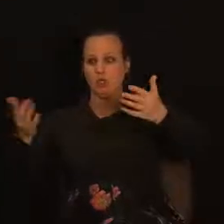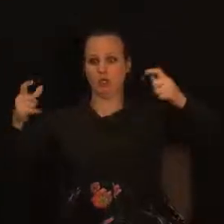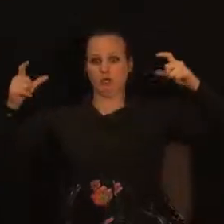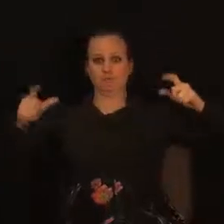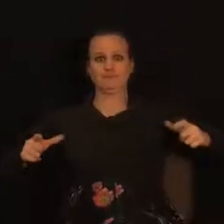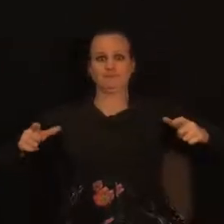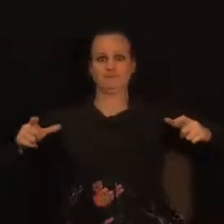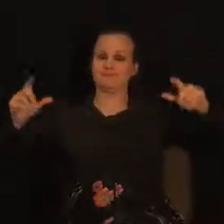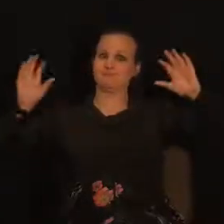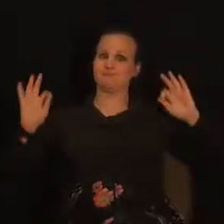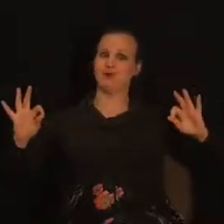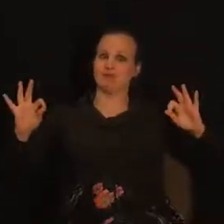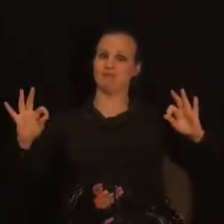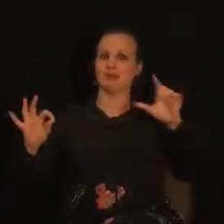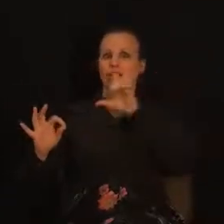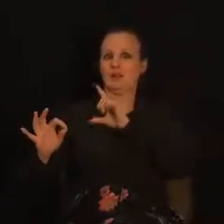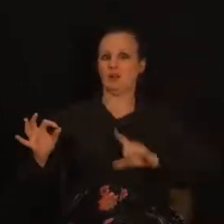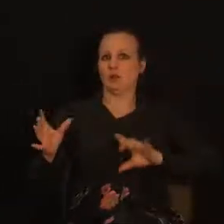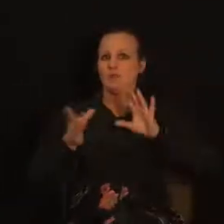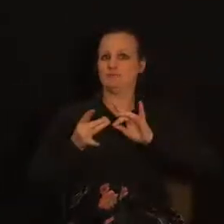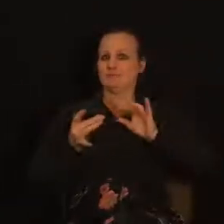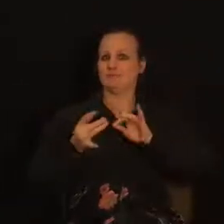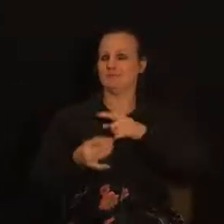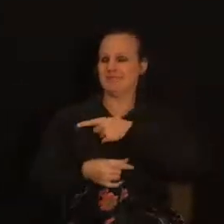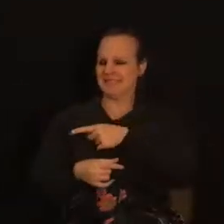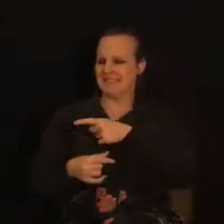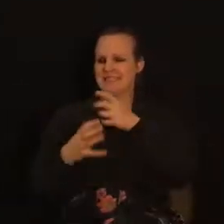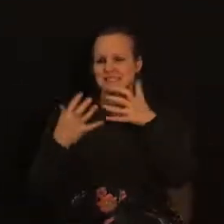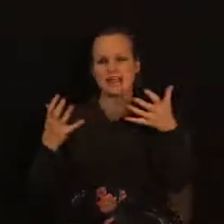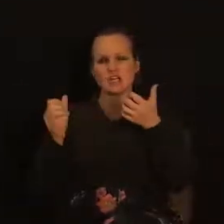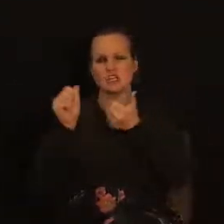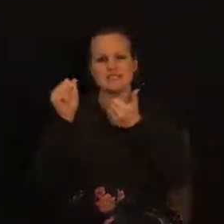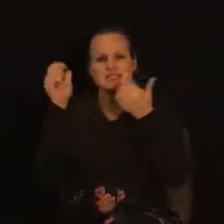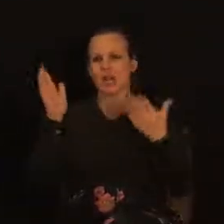and he is such a stinker that he does not do that for me.